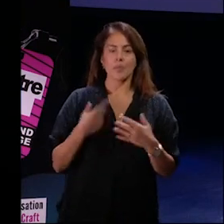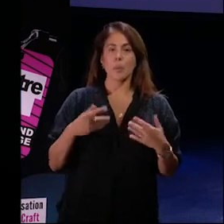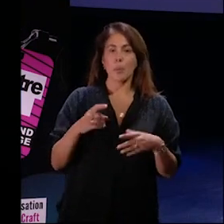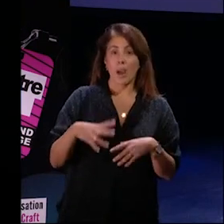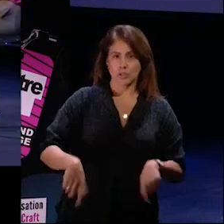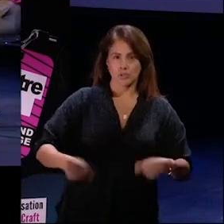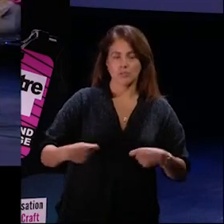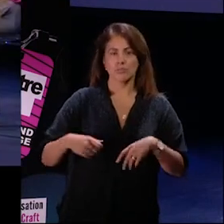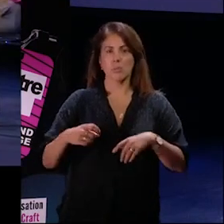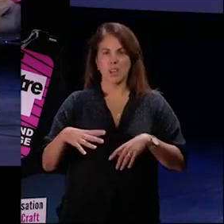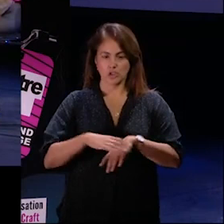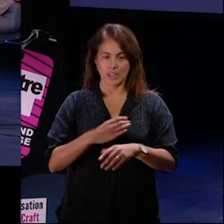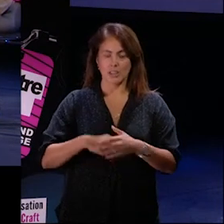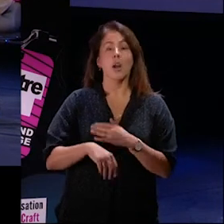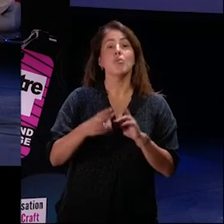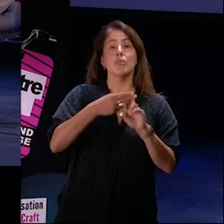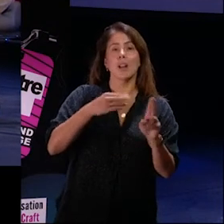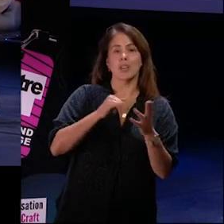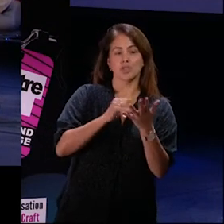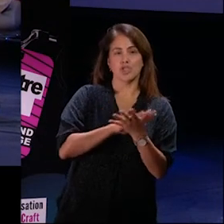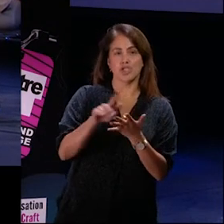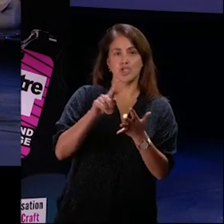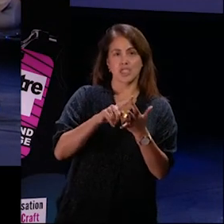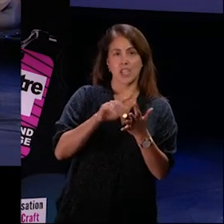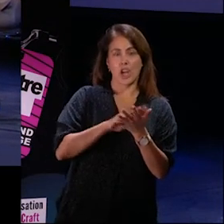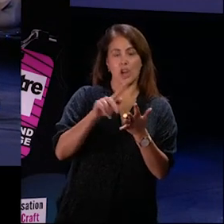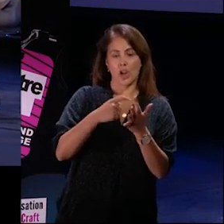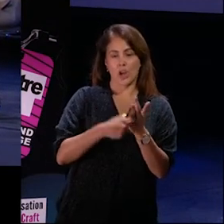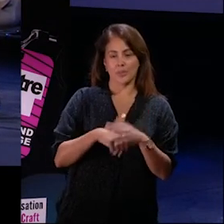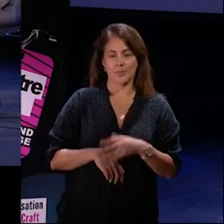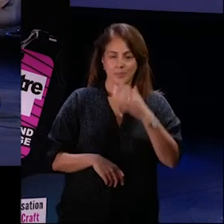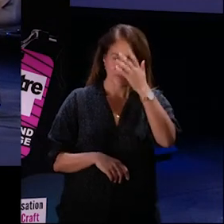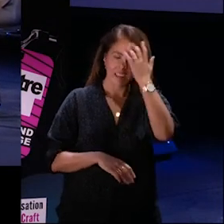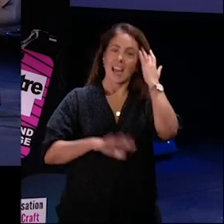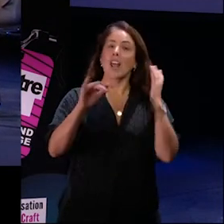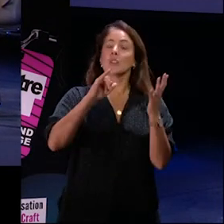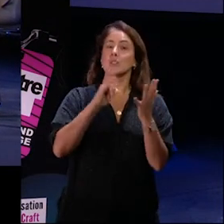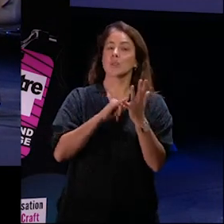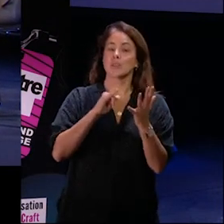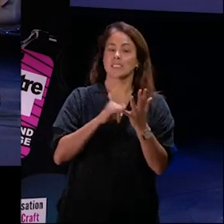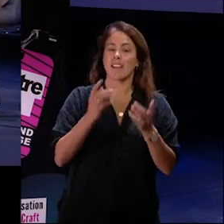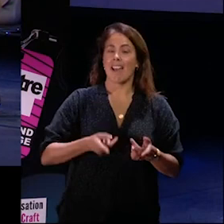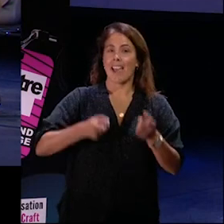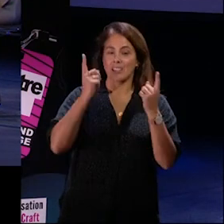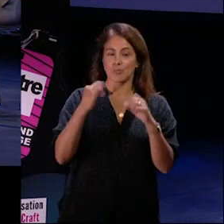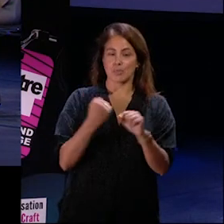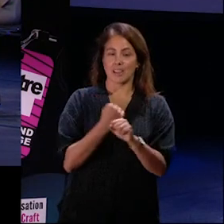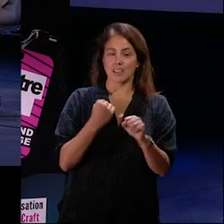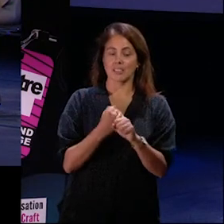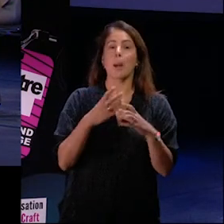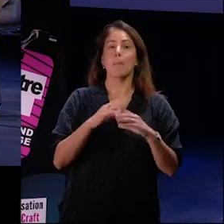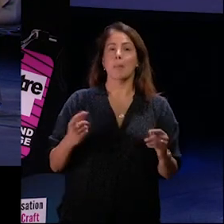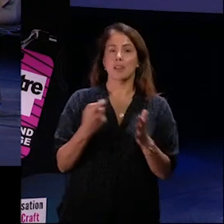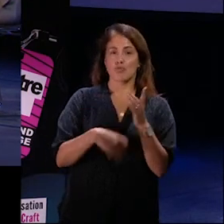trainers. My pronouns are she, her. Hello everybody, my name's Suzy. I'm the head of production at Birmingham